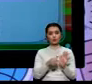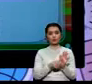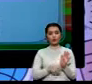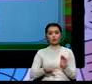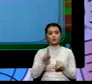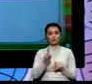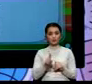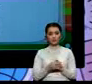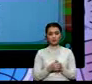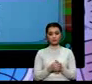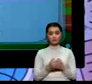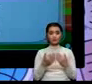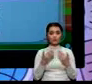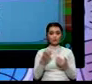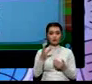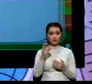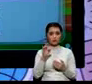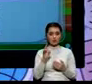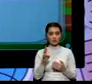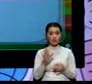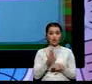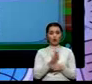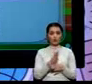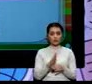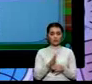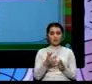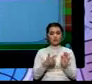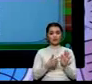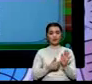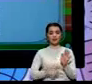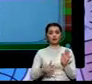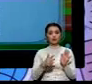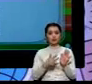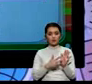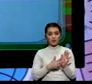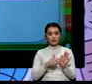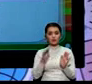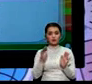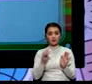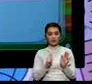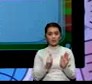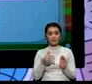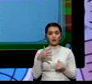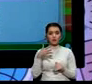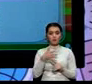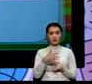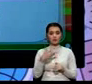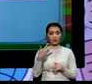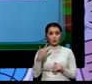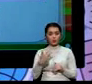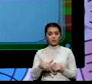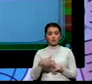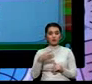4961. Ushbu sonning bo'linmasi 78 va 5030